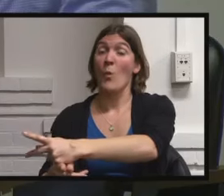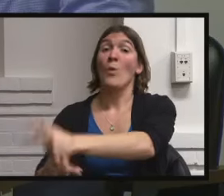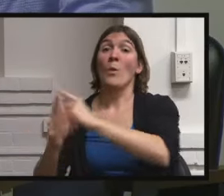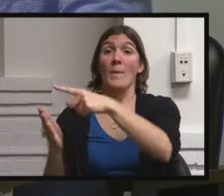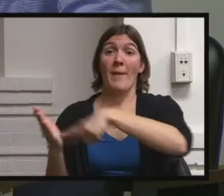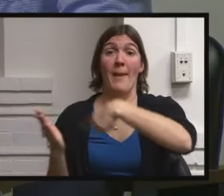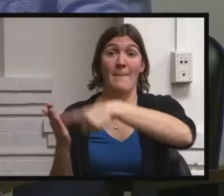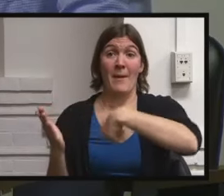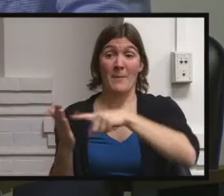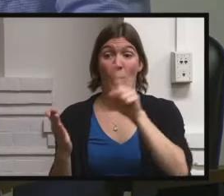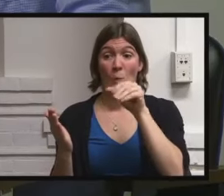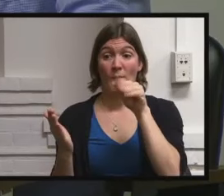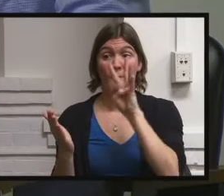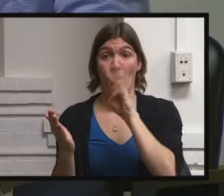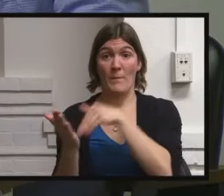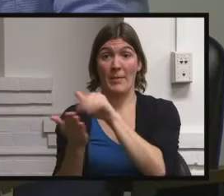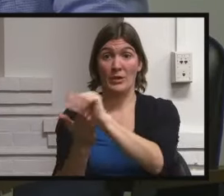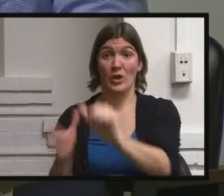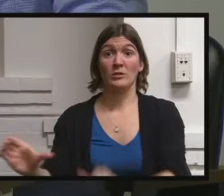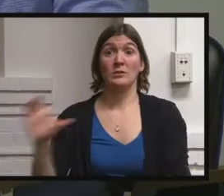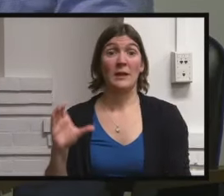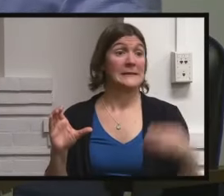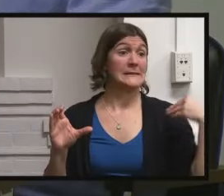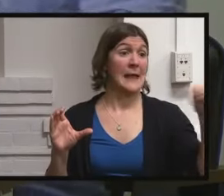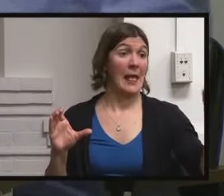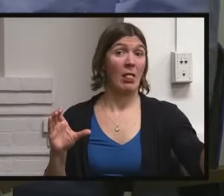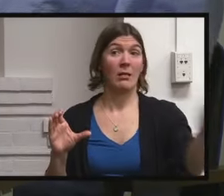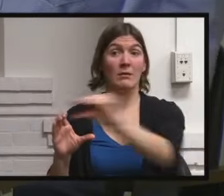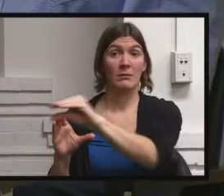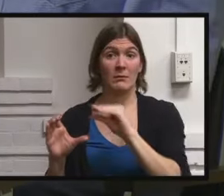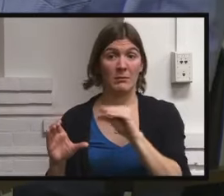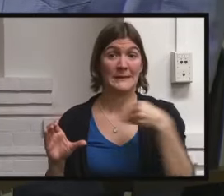million from the proceeds of the sale of the various lots at Exit 1.